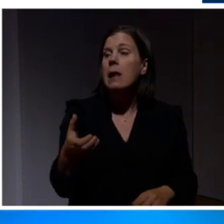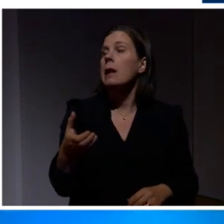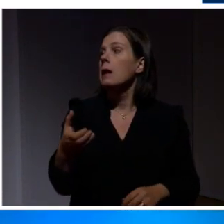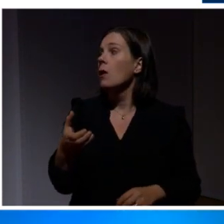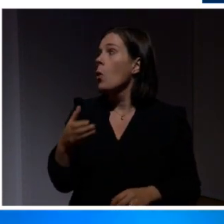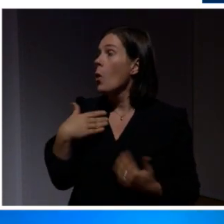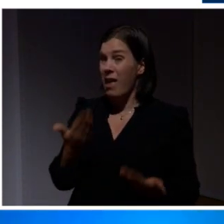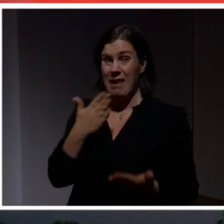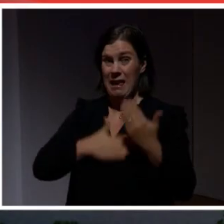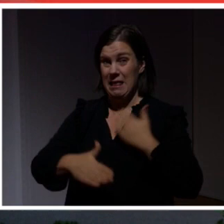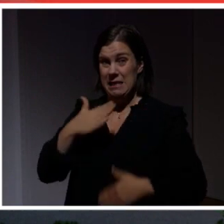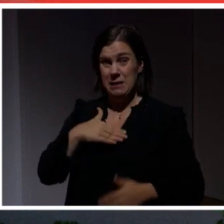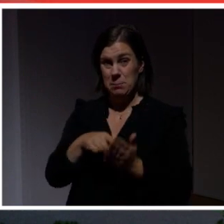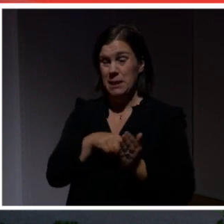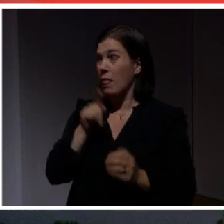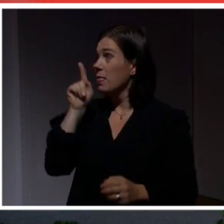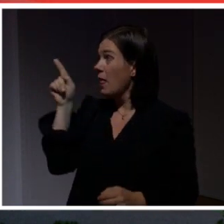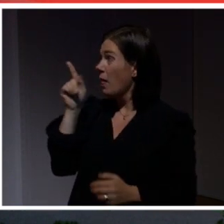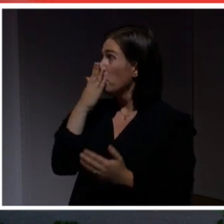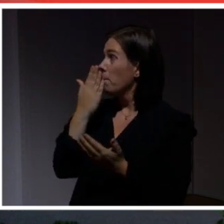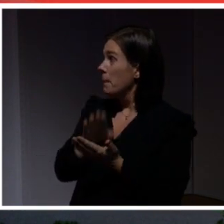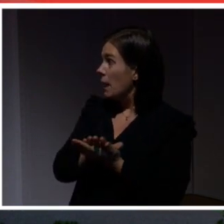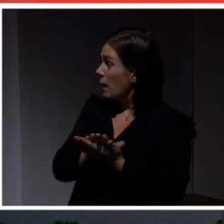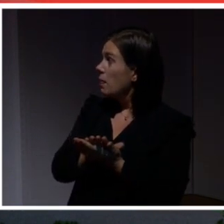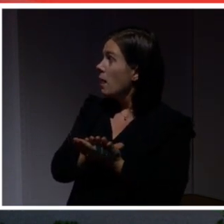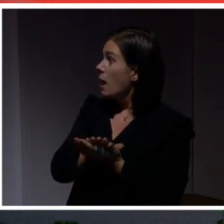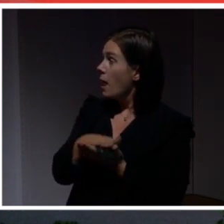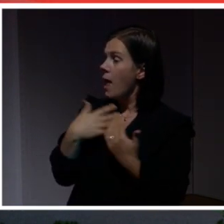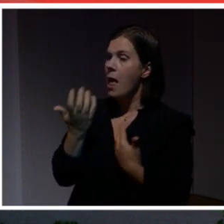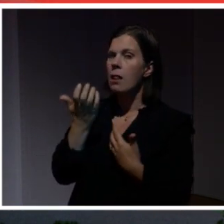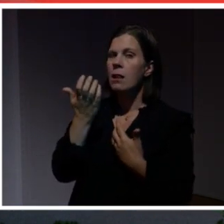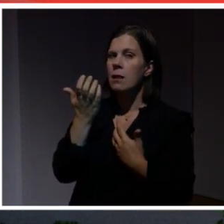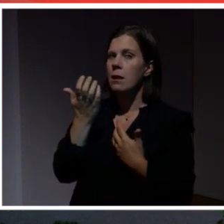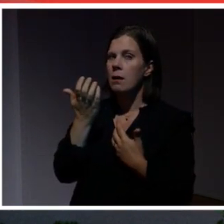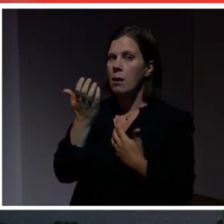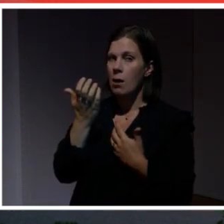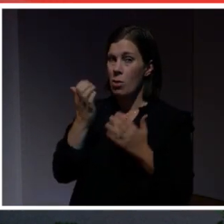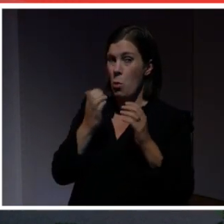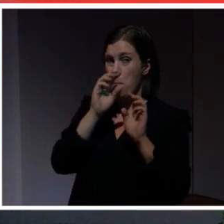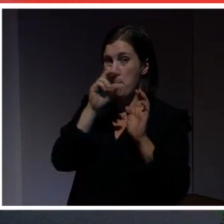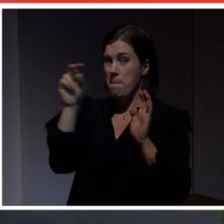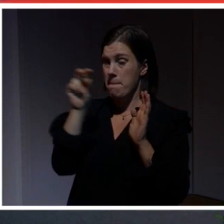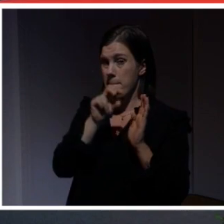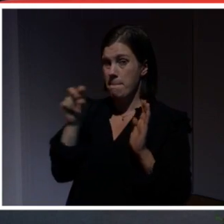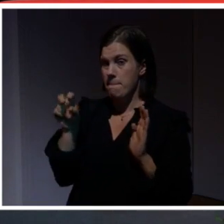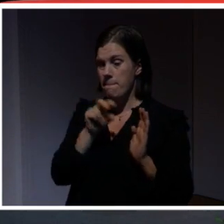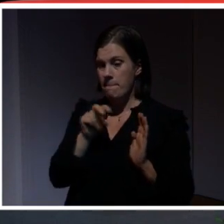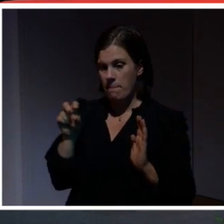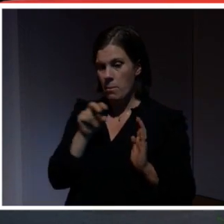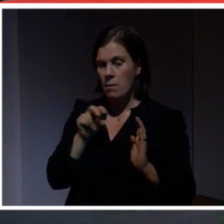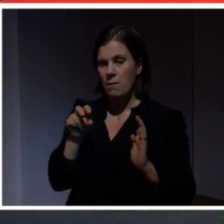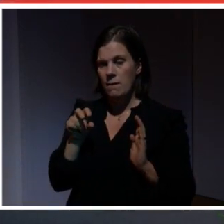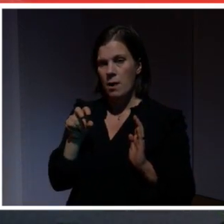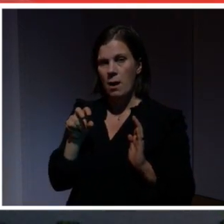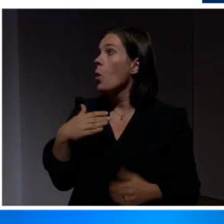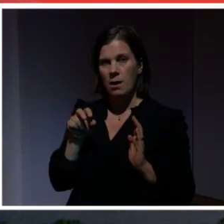what's interesting in this particular image is the number of images that were needed to reach the same level